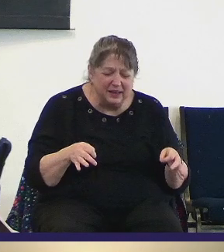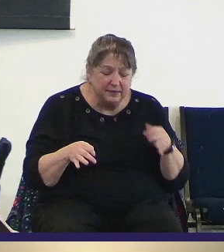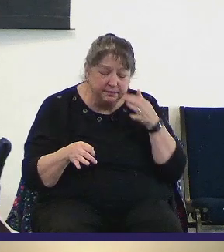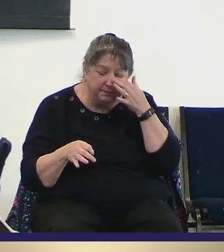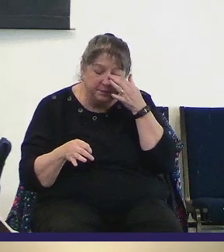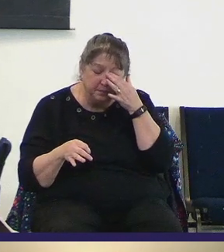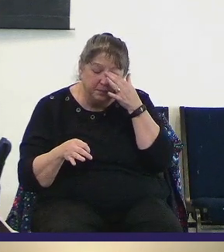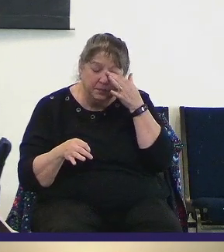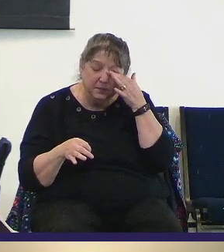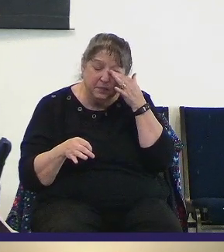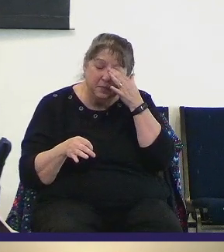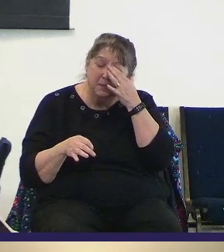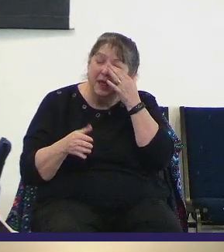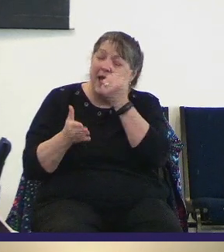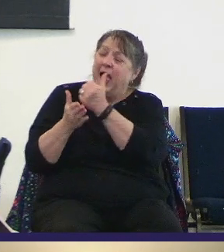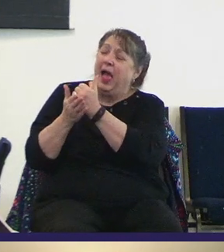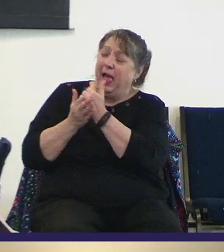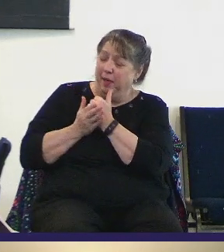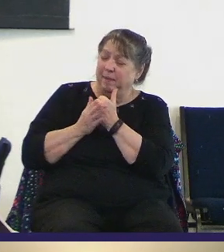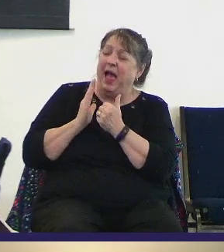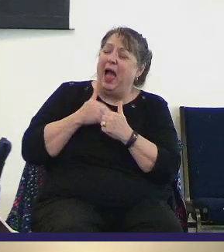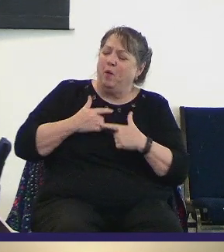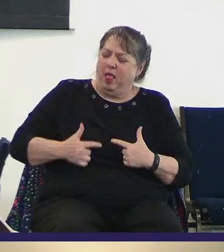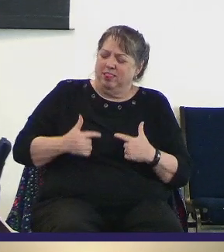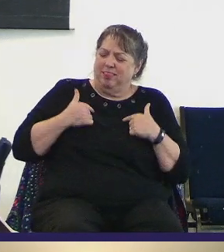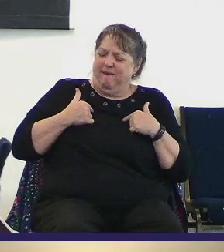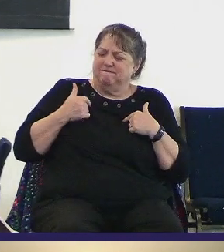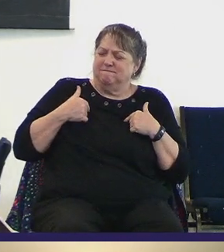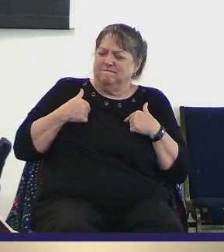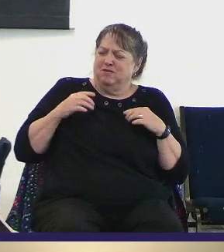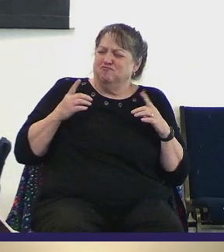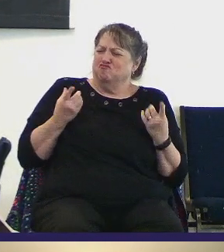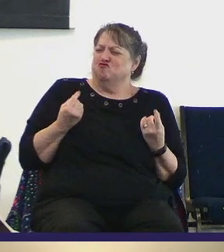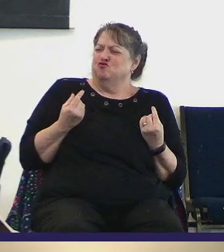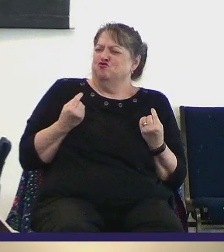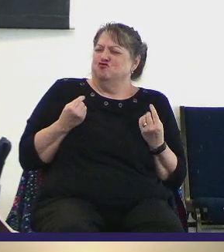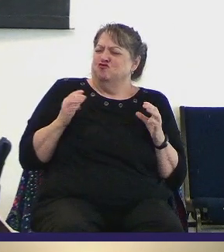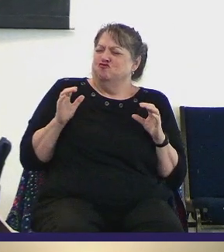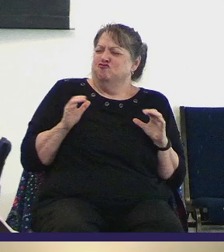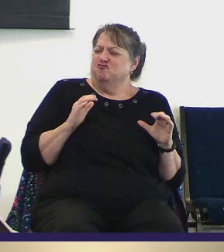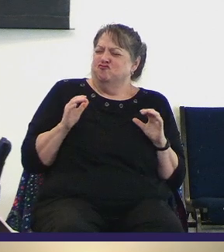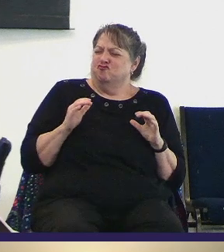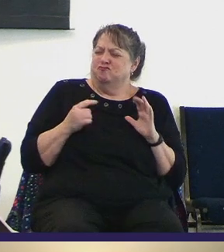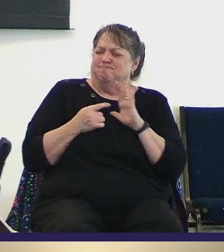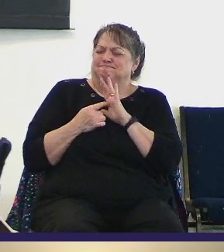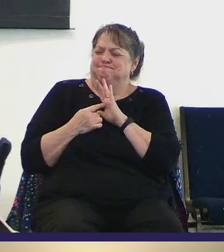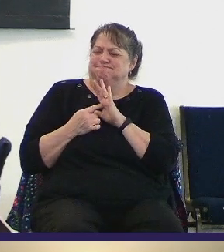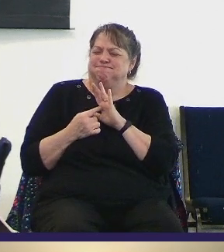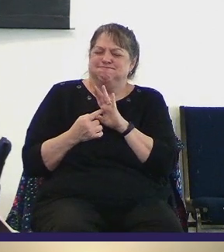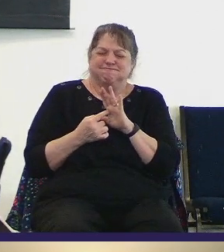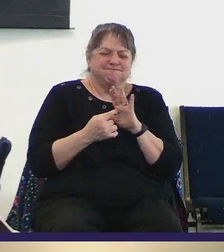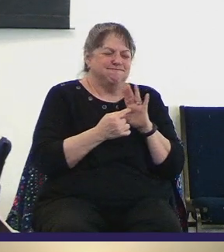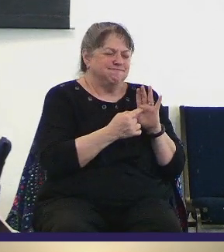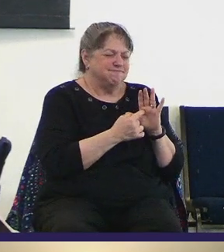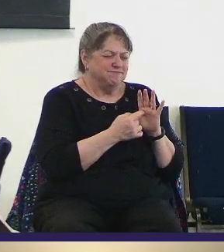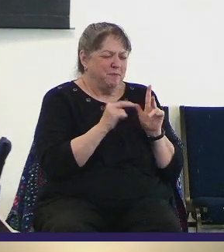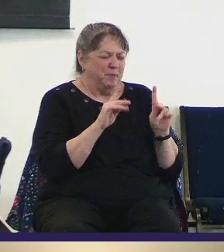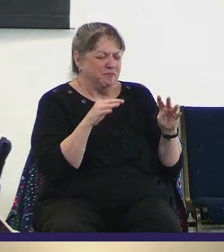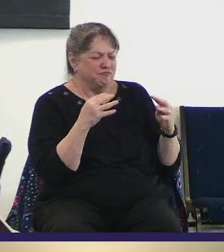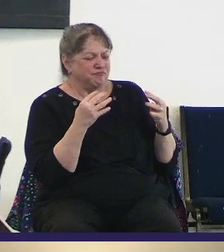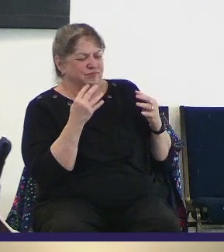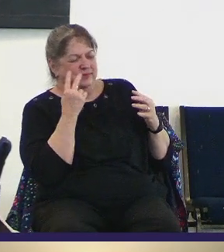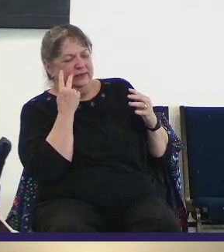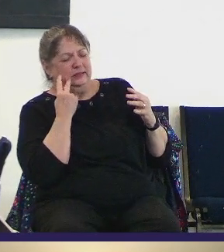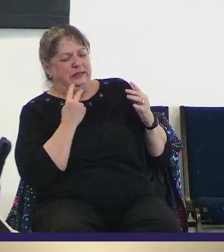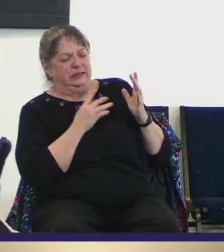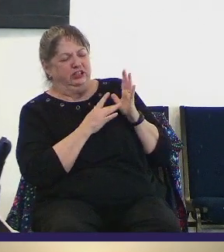the life that we live, the life of those hands raised to be a light in the dark place, would